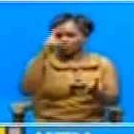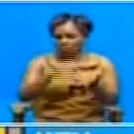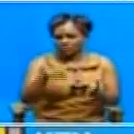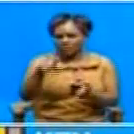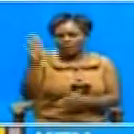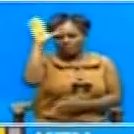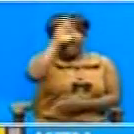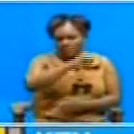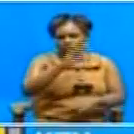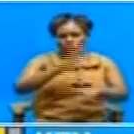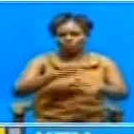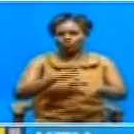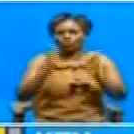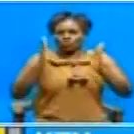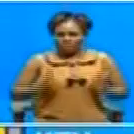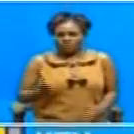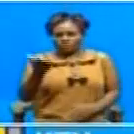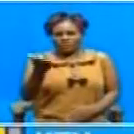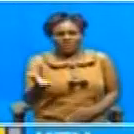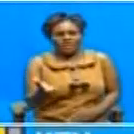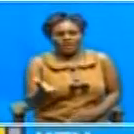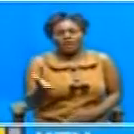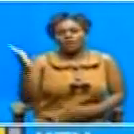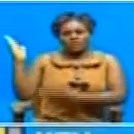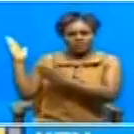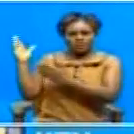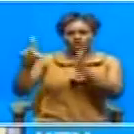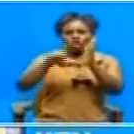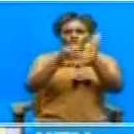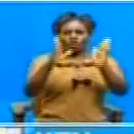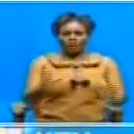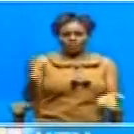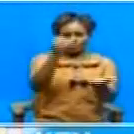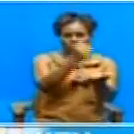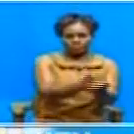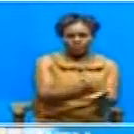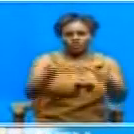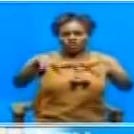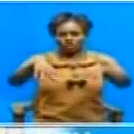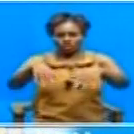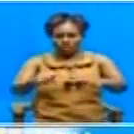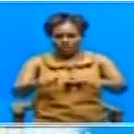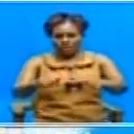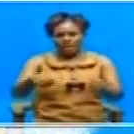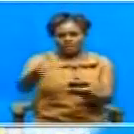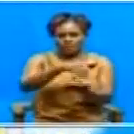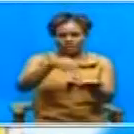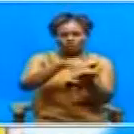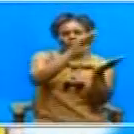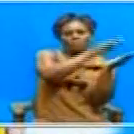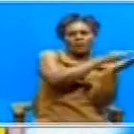as lack of a suitable candidate. Mohammed Nyaoga, a renowned lawyer, has been nominated as chair of the Central Bank of